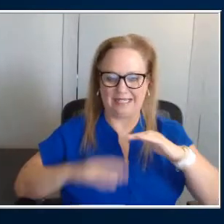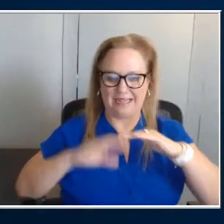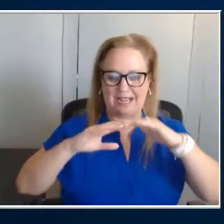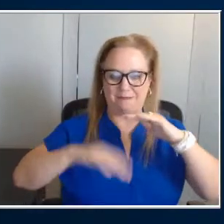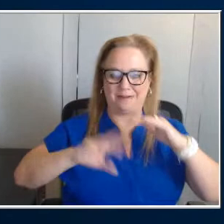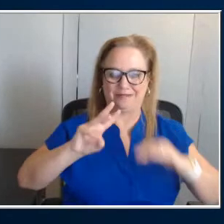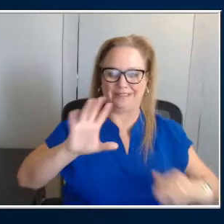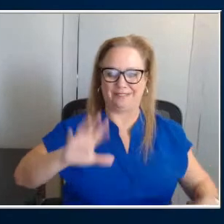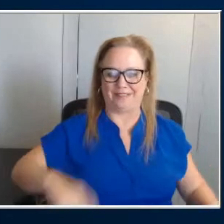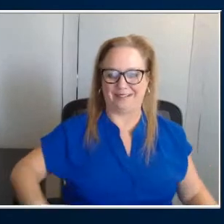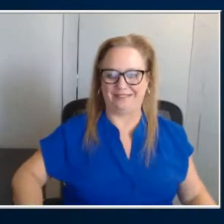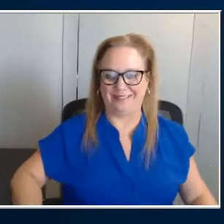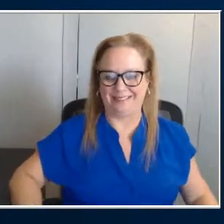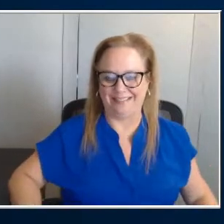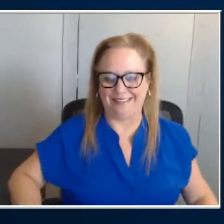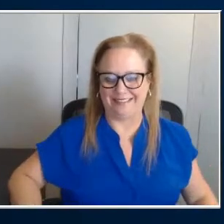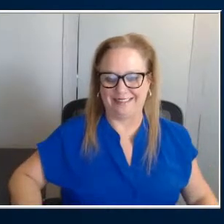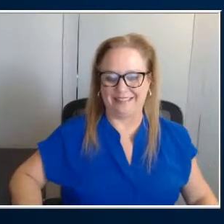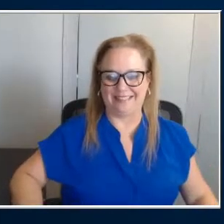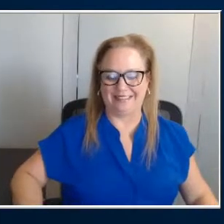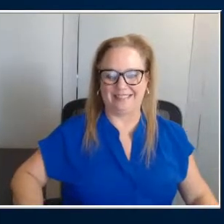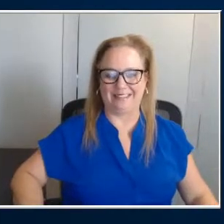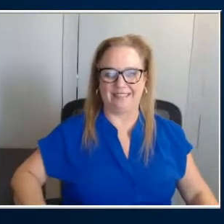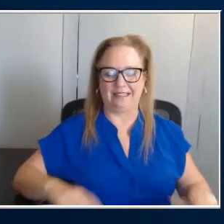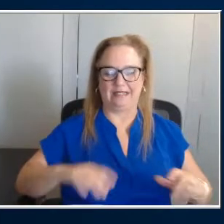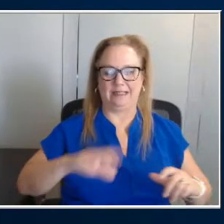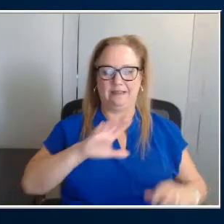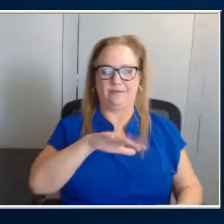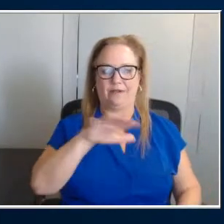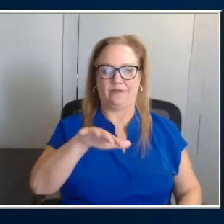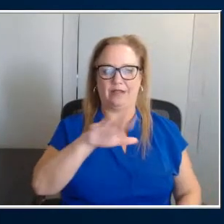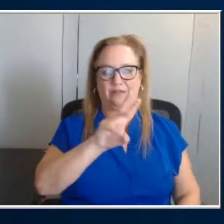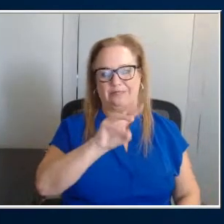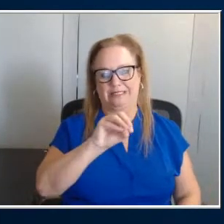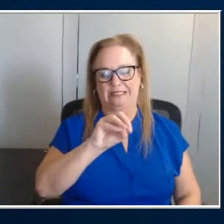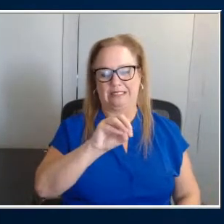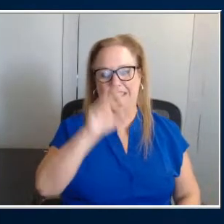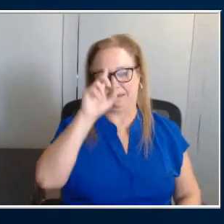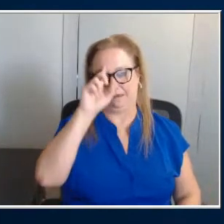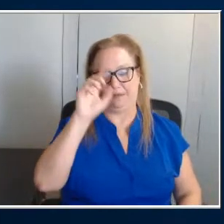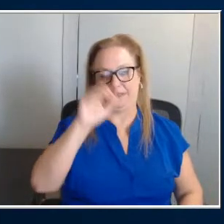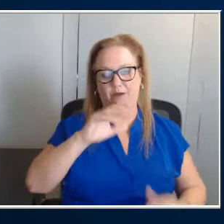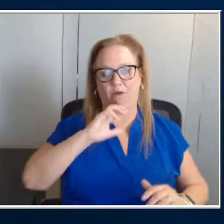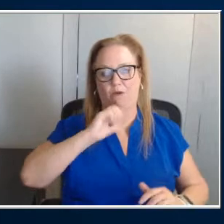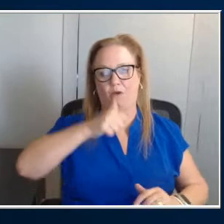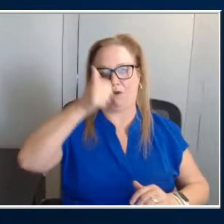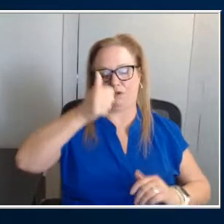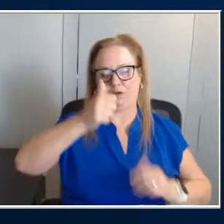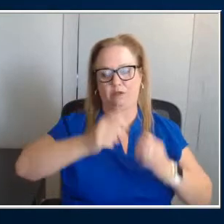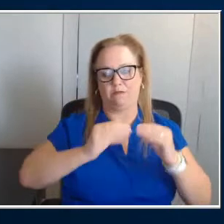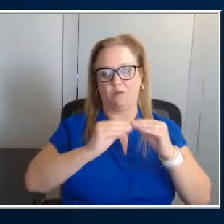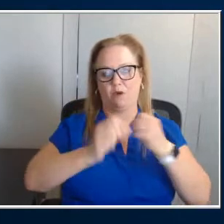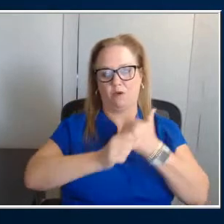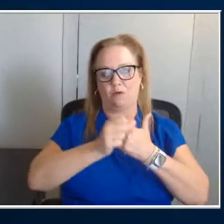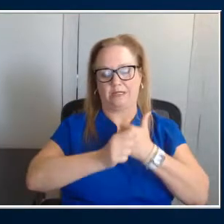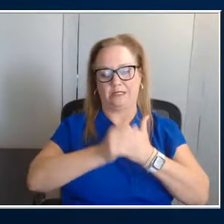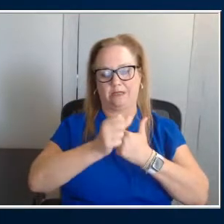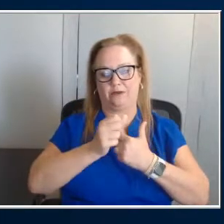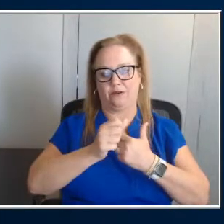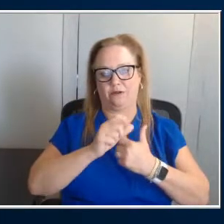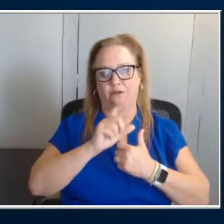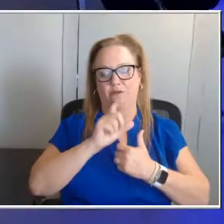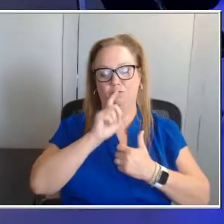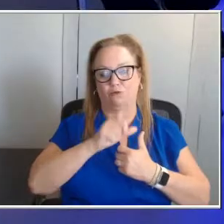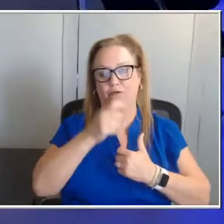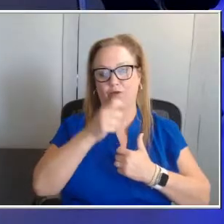Excellent. Yeah, I think some people Okay. only say 55 or 60, right? But it clearly, the older you are, the more risky you are, which is true for any disease.